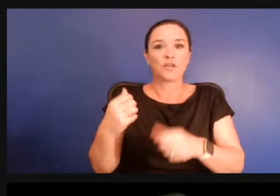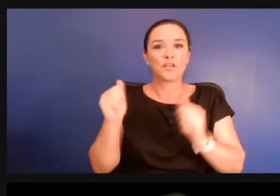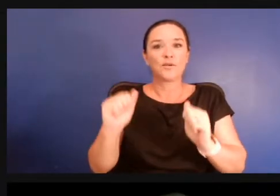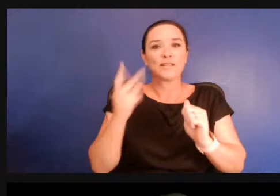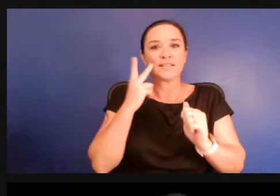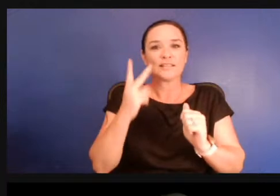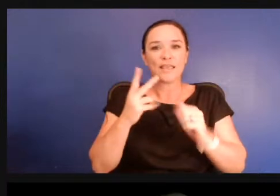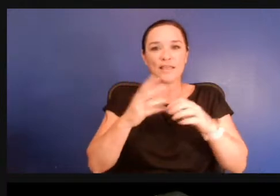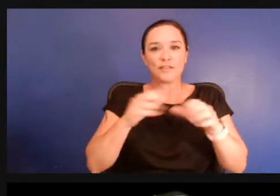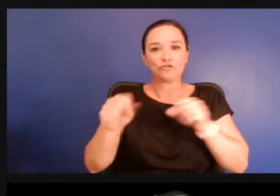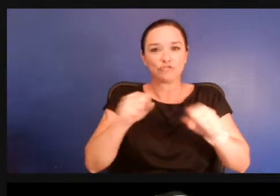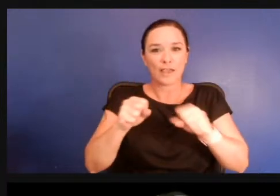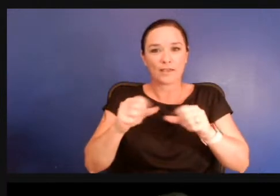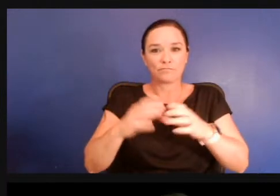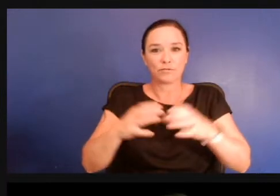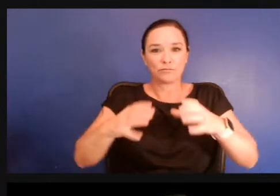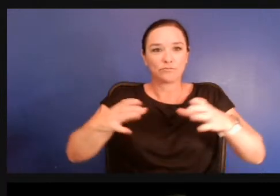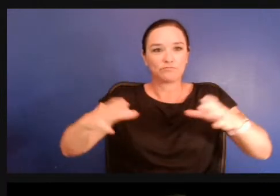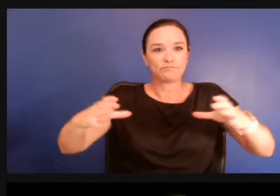out.